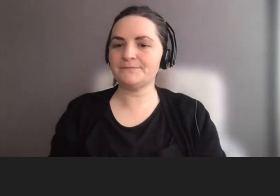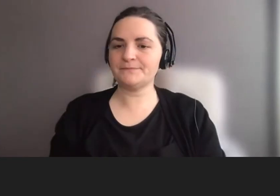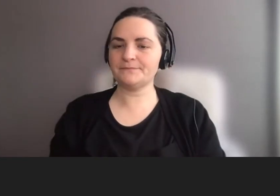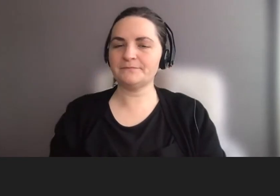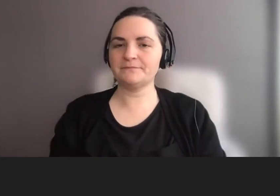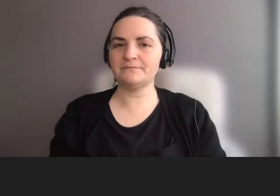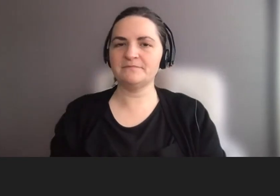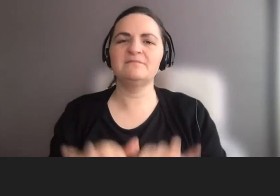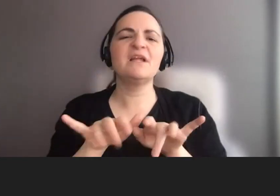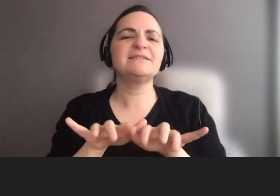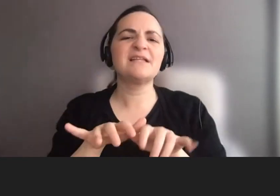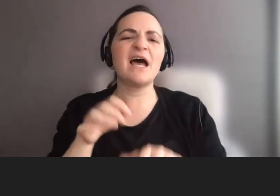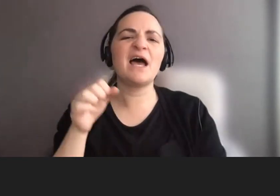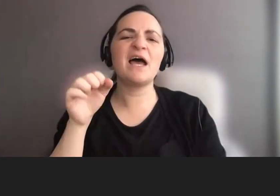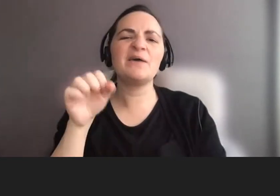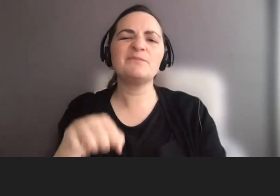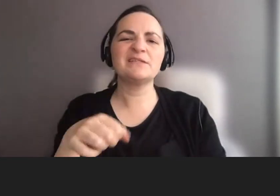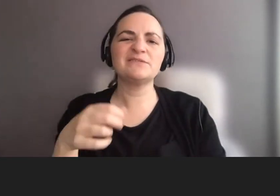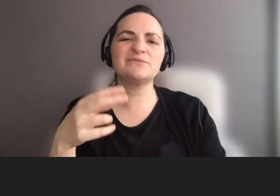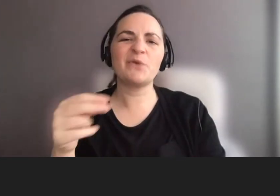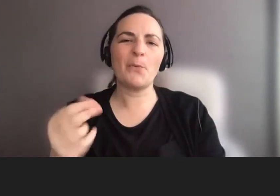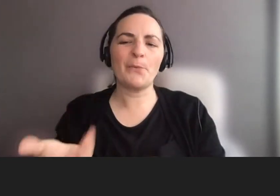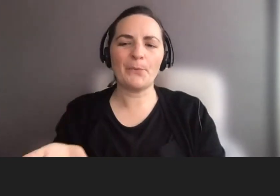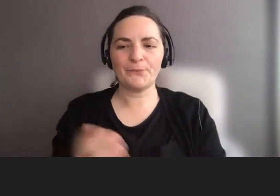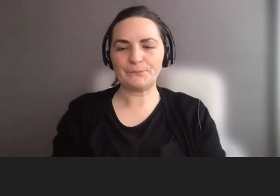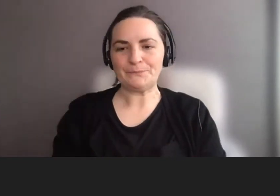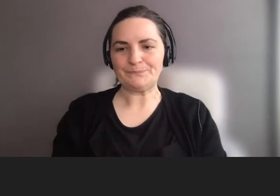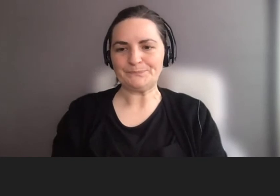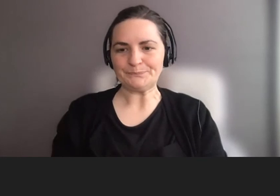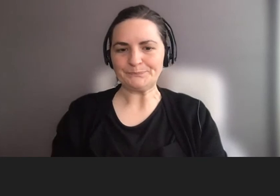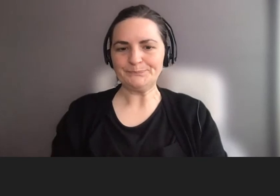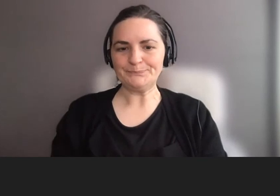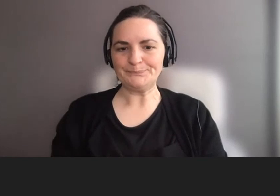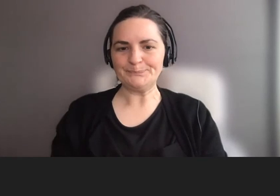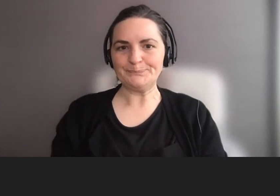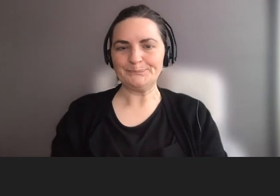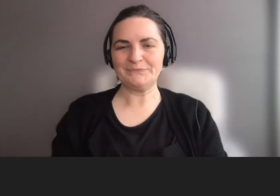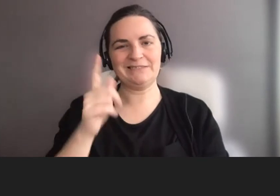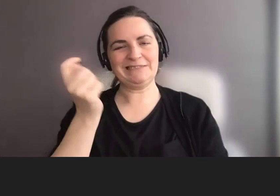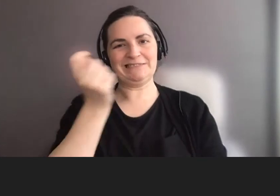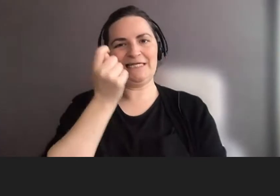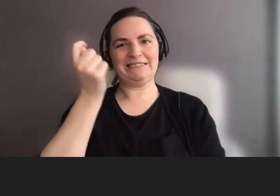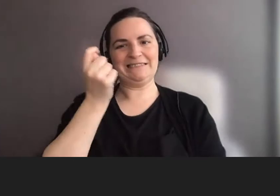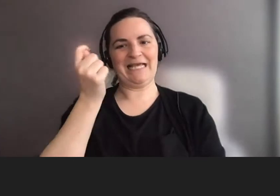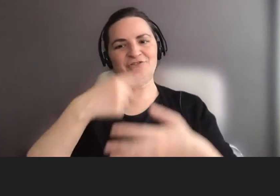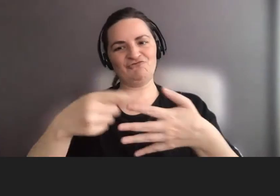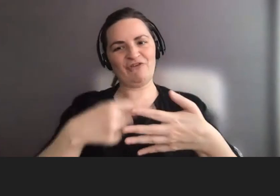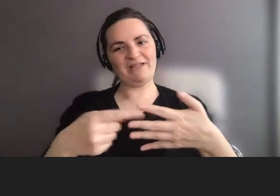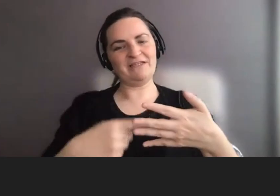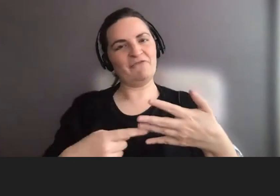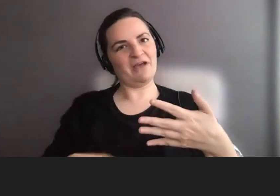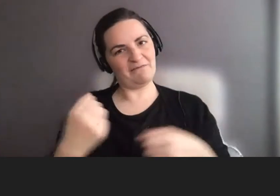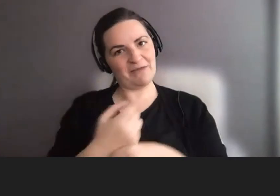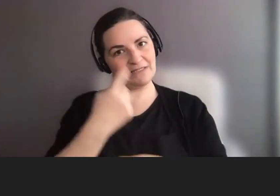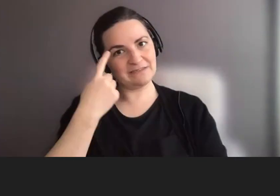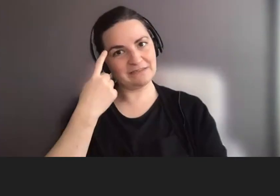Just need to type into the chat function the idea of success criteria, and I'm going to ask one other